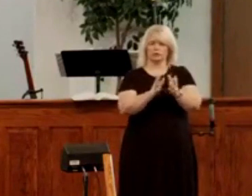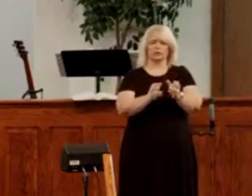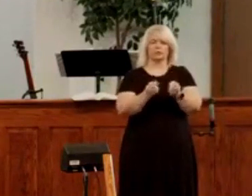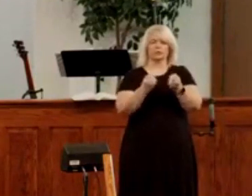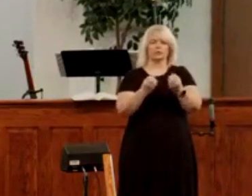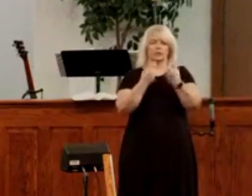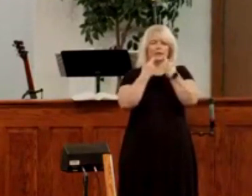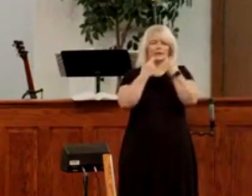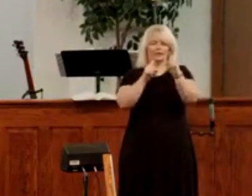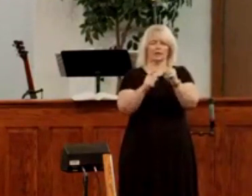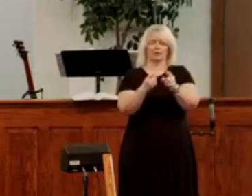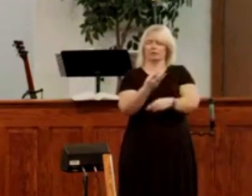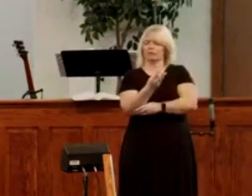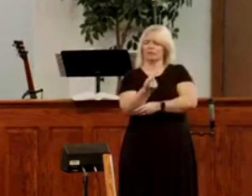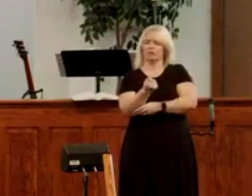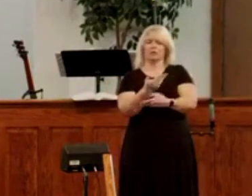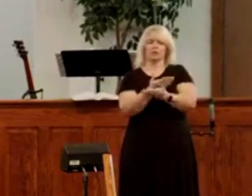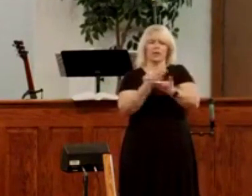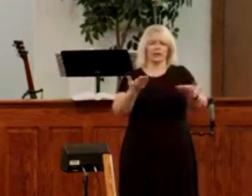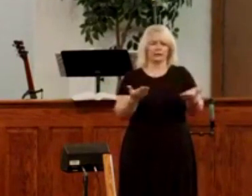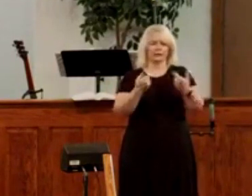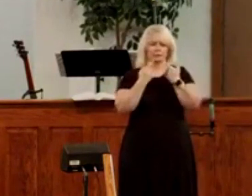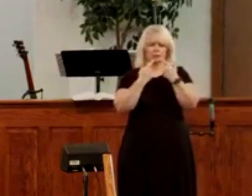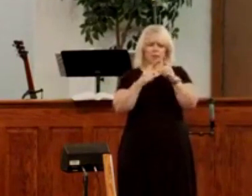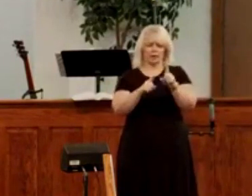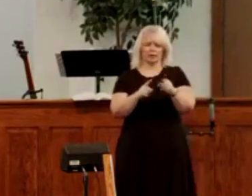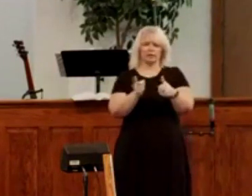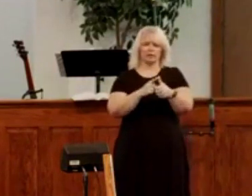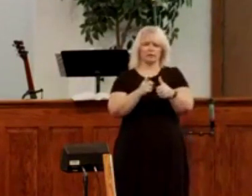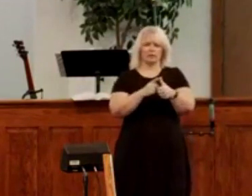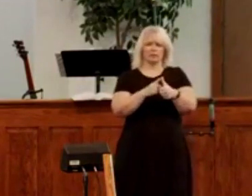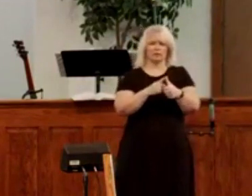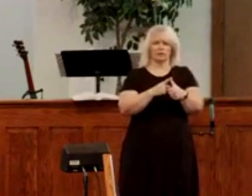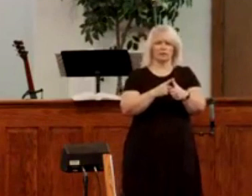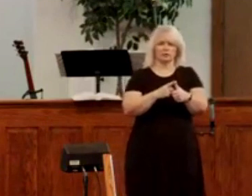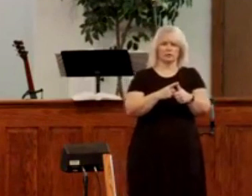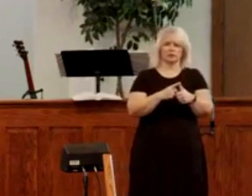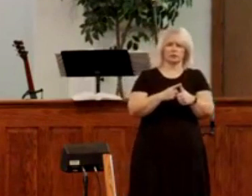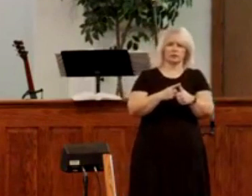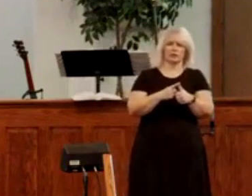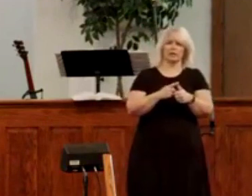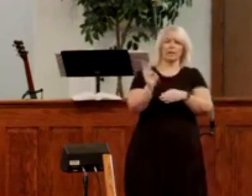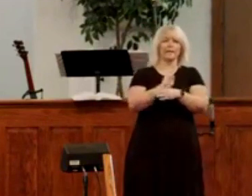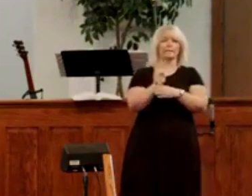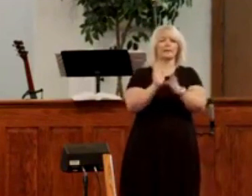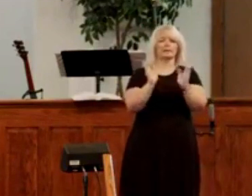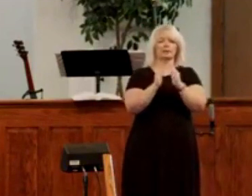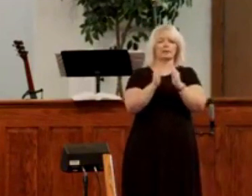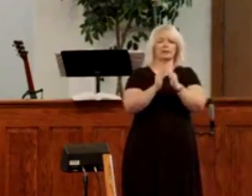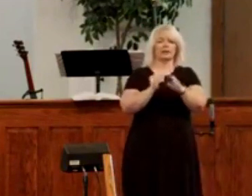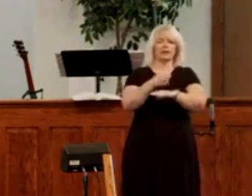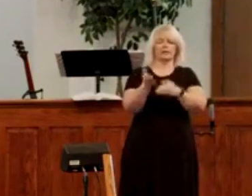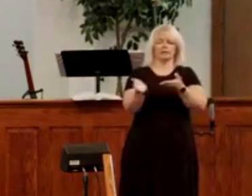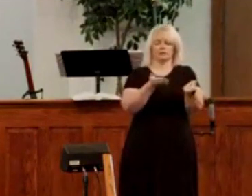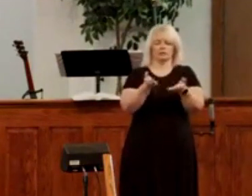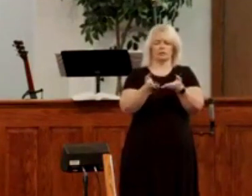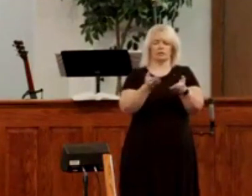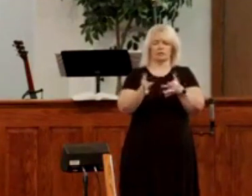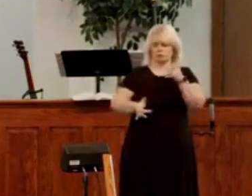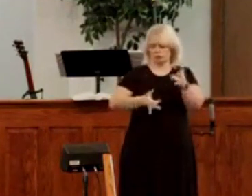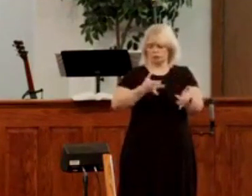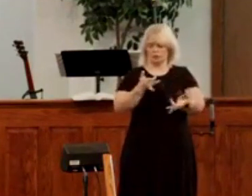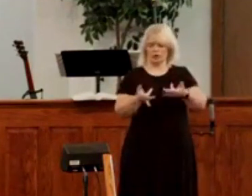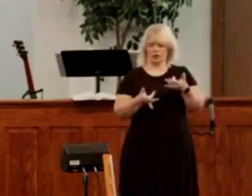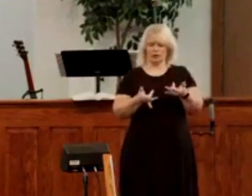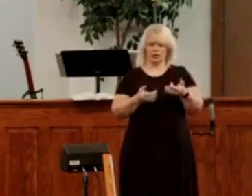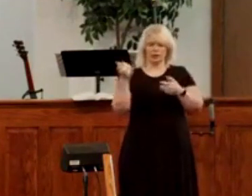I'm going to highlight a couple things. First off, we have a quarterly business meeting directly following this service, and we're looking forward to that. It's